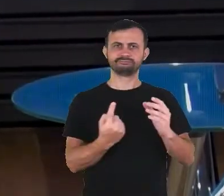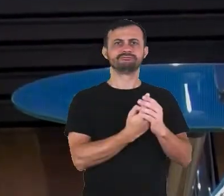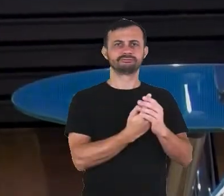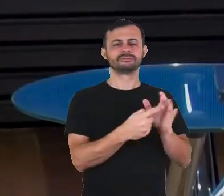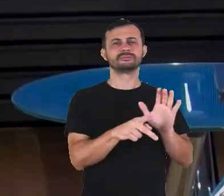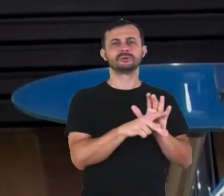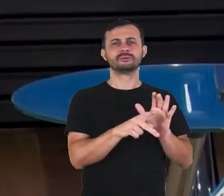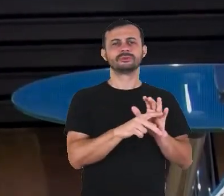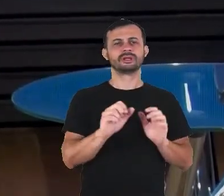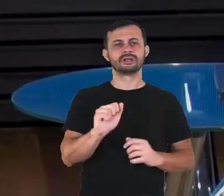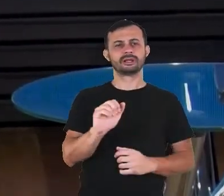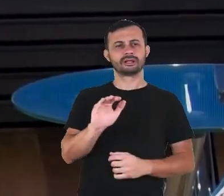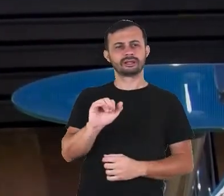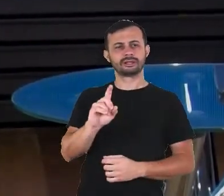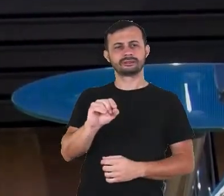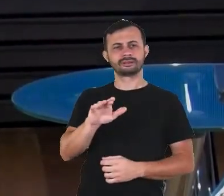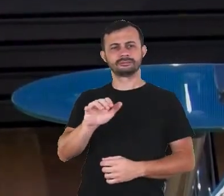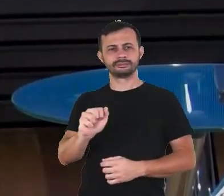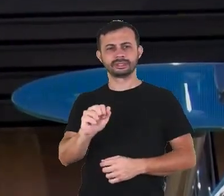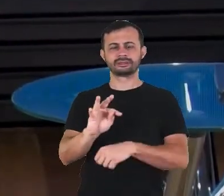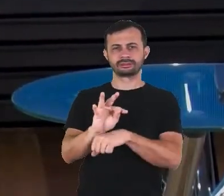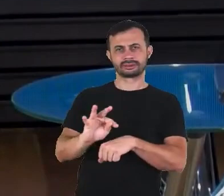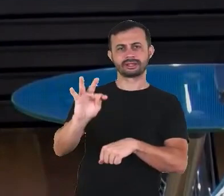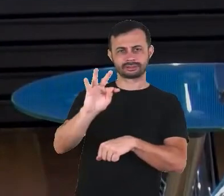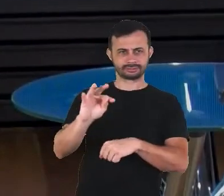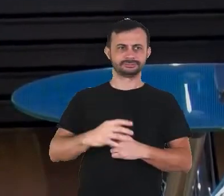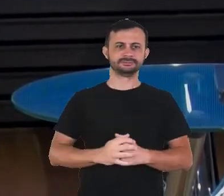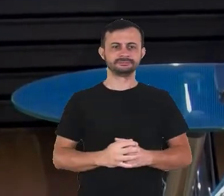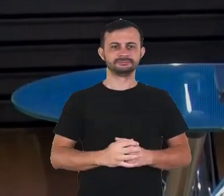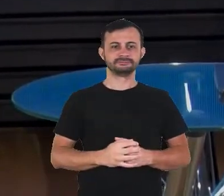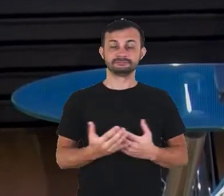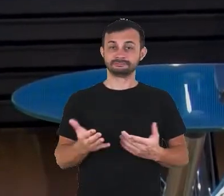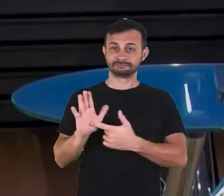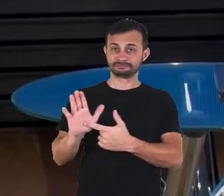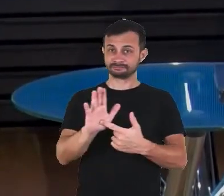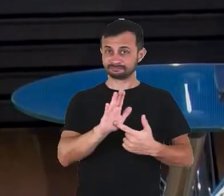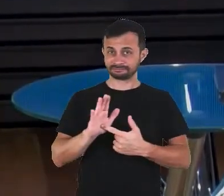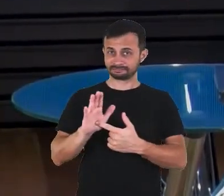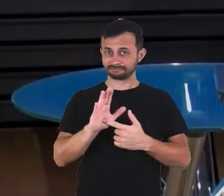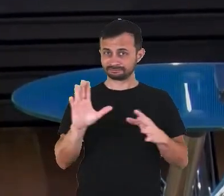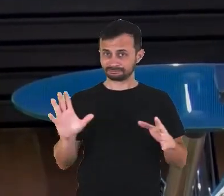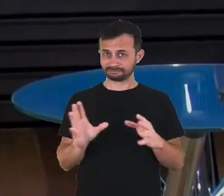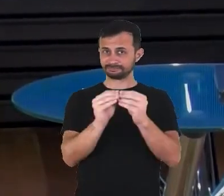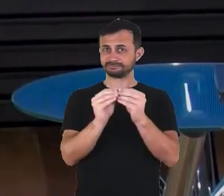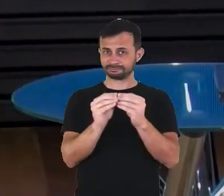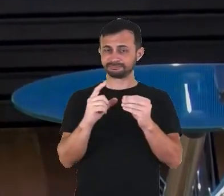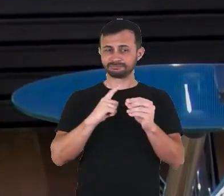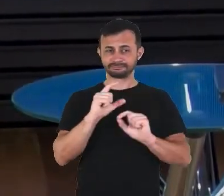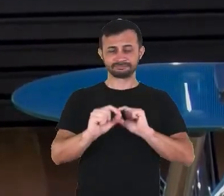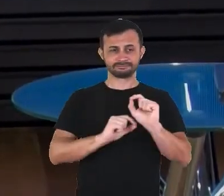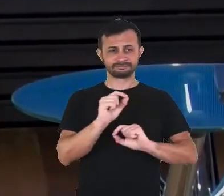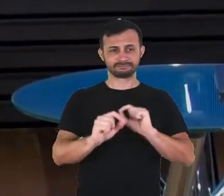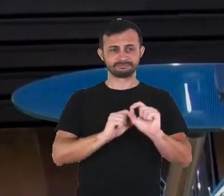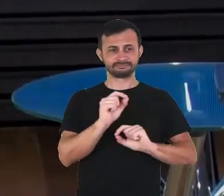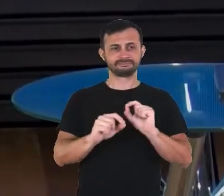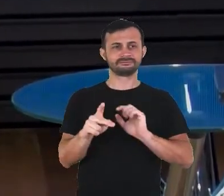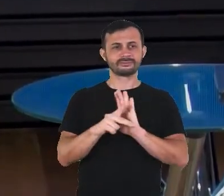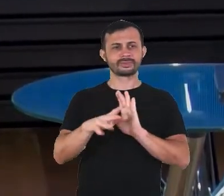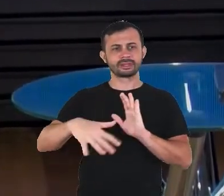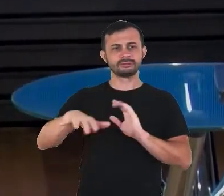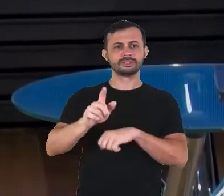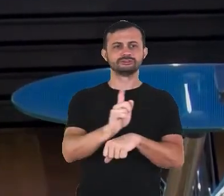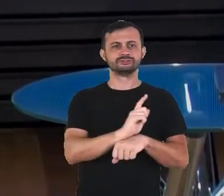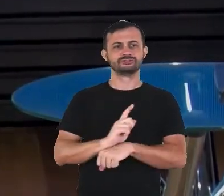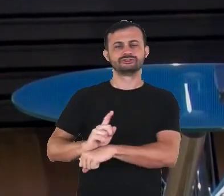well. This presentation, titled Tailings Management is about water management, is part of this